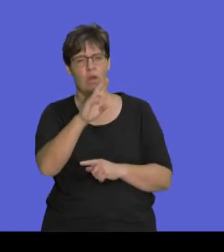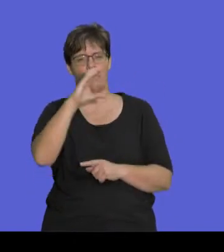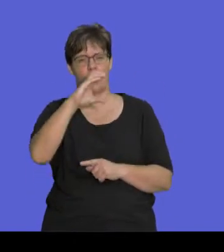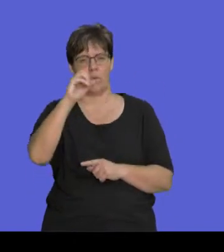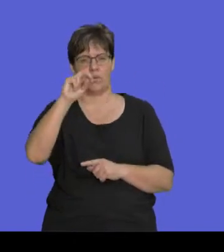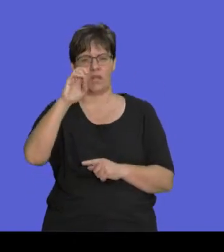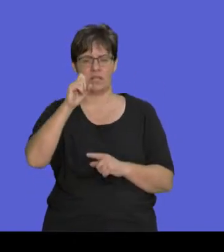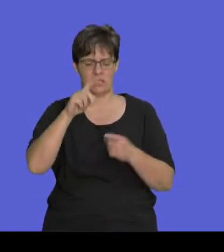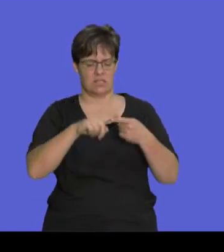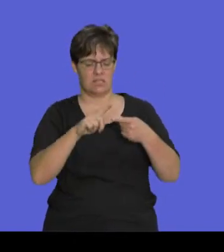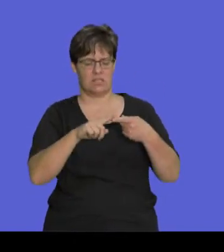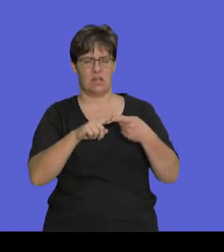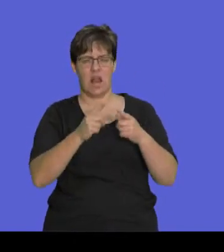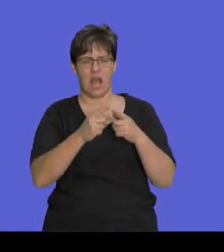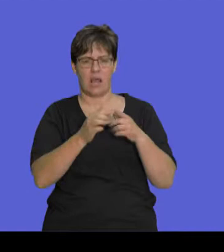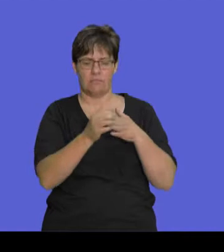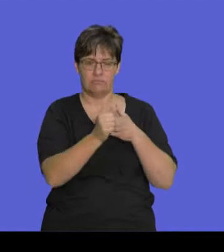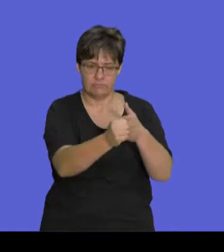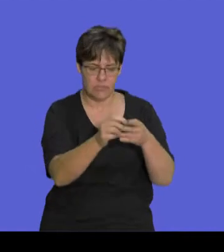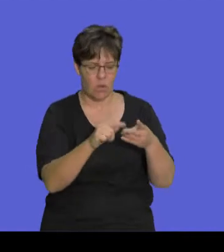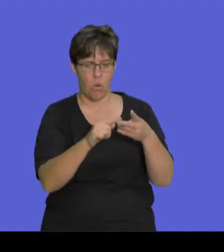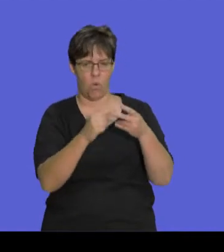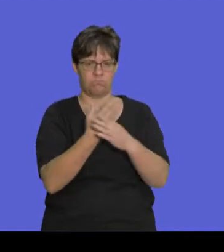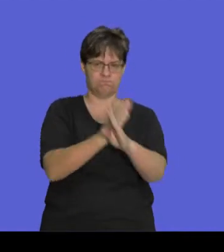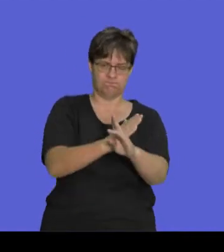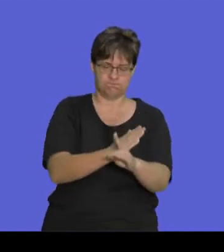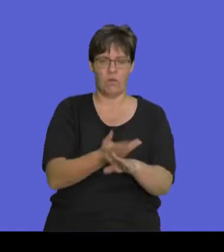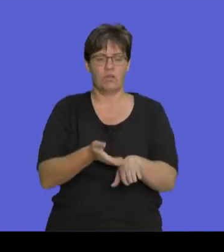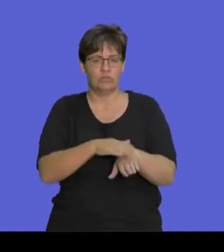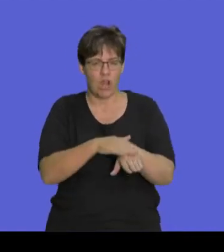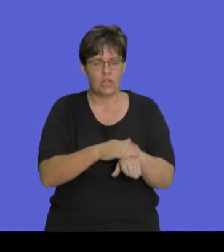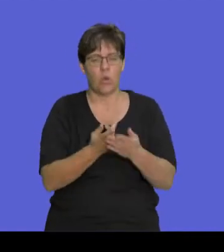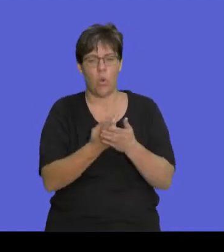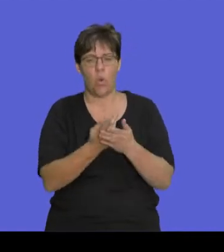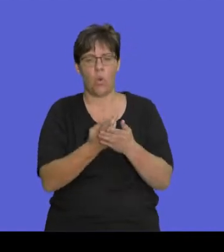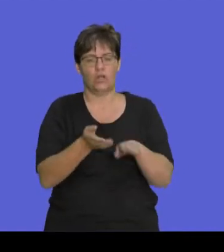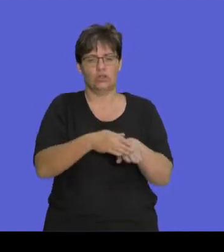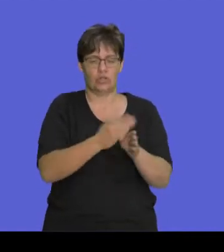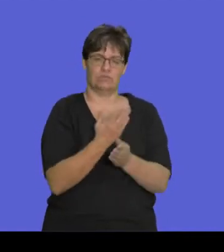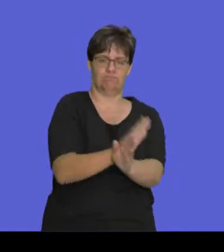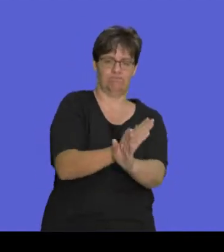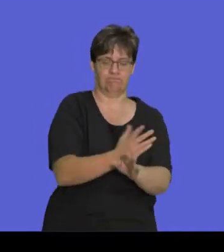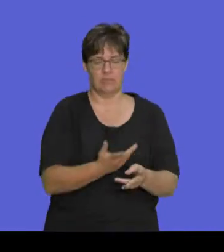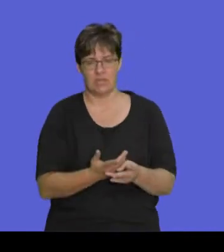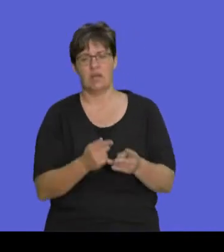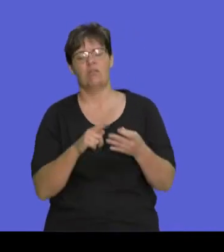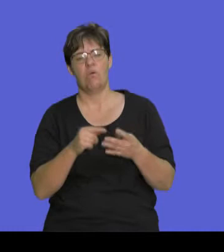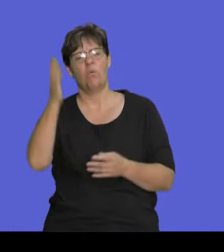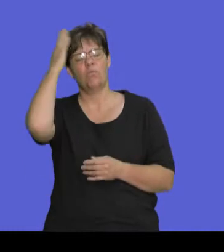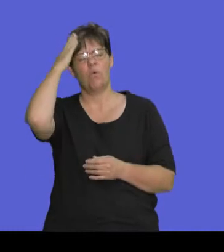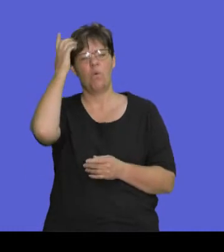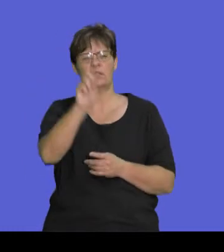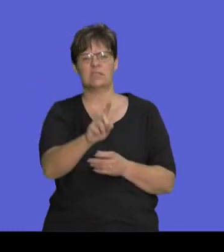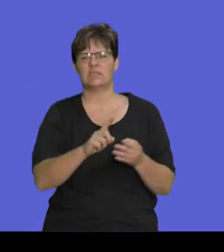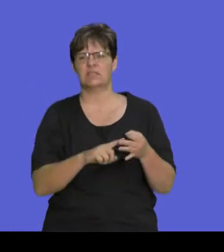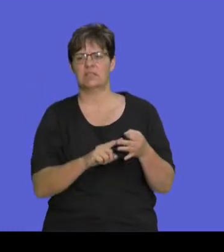and insulators in terms of materials that carry charge or exclude charge, right? We also know something